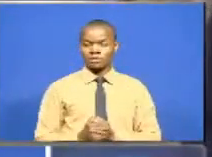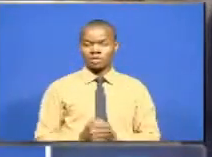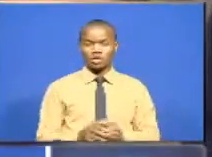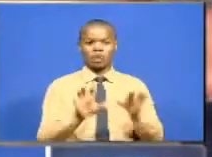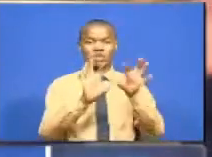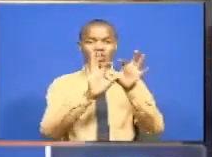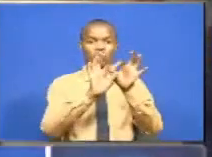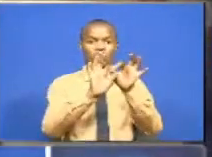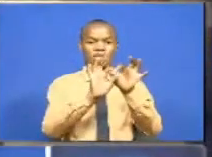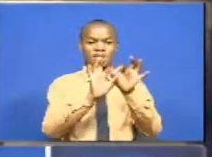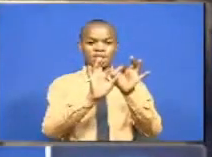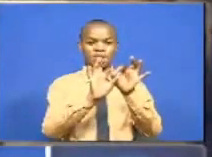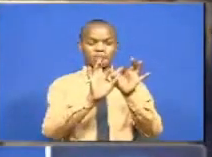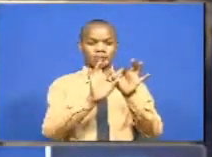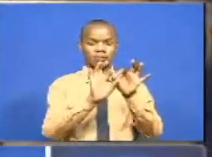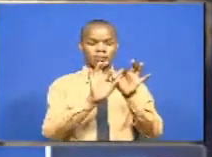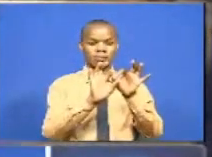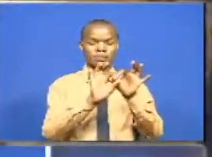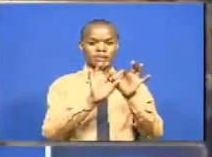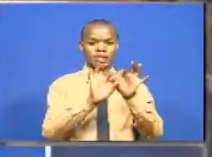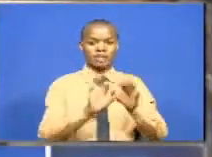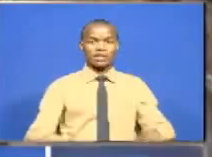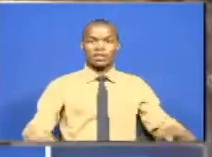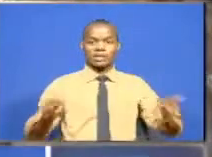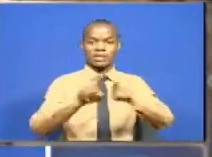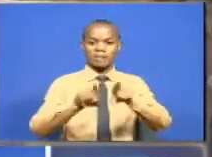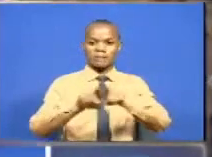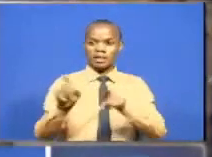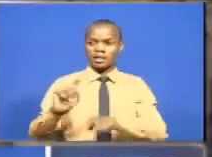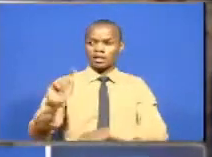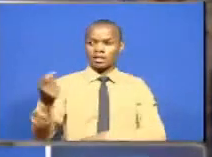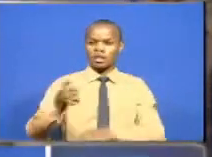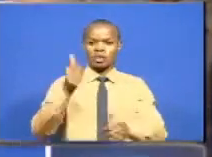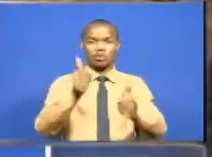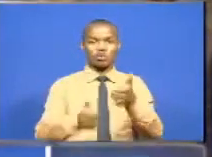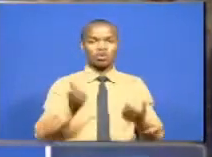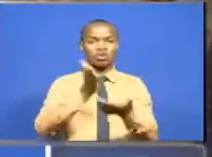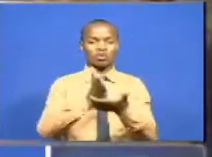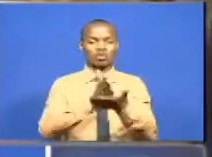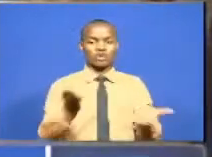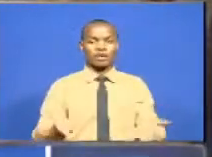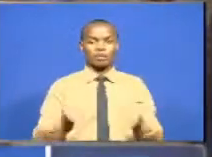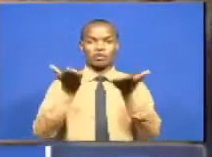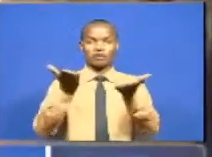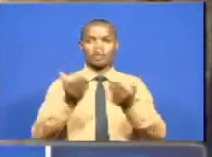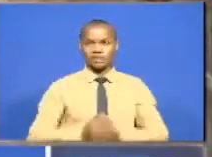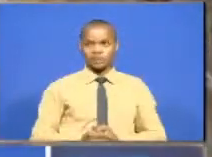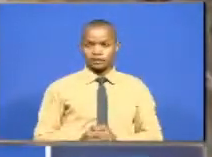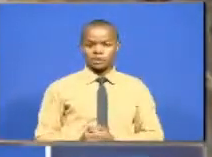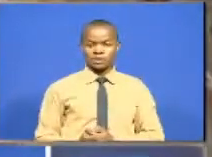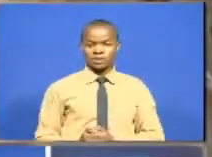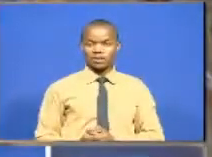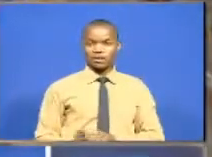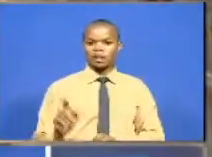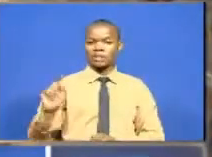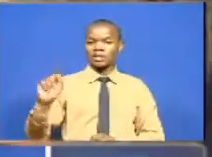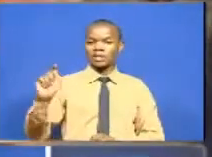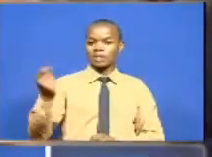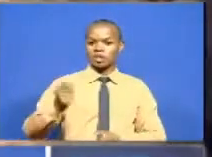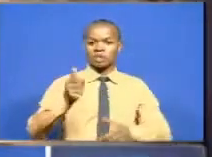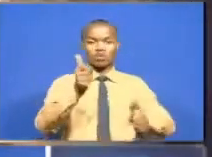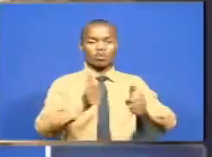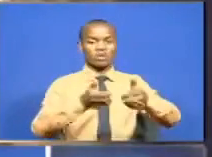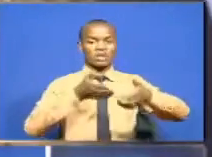is liberated, and a Kenya that is advanced. Kenya, by you have laid a